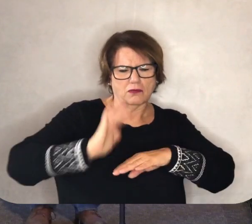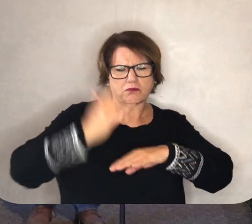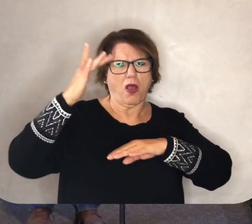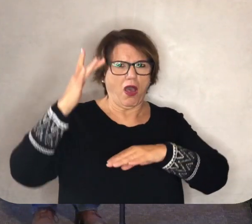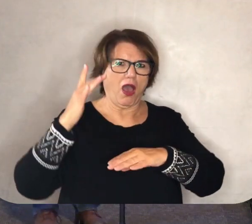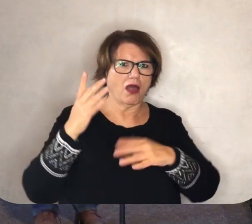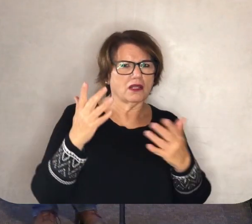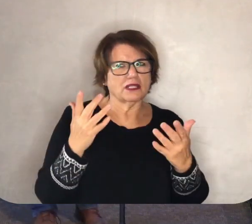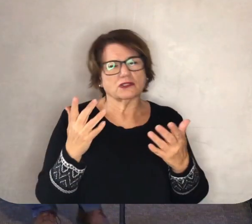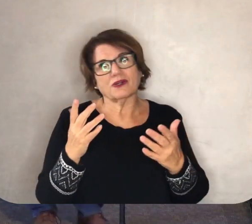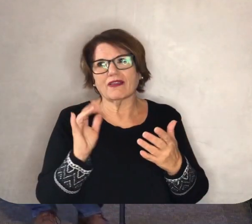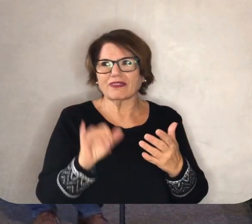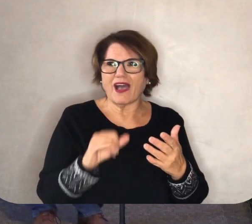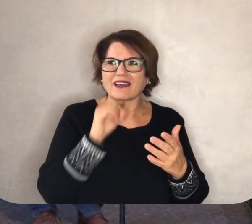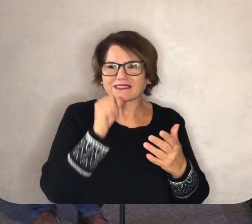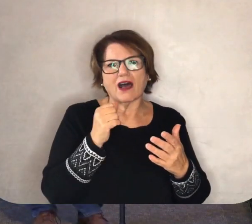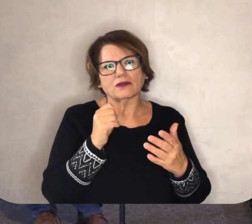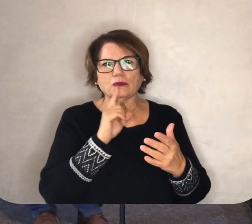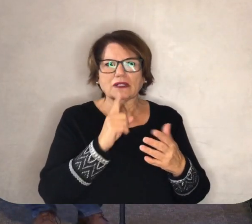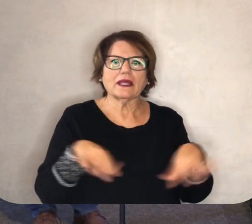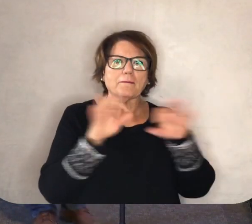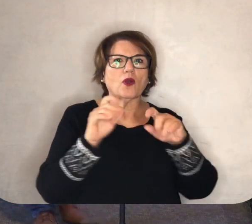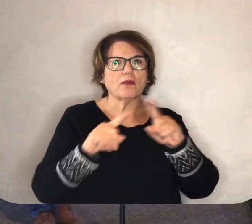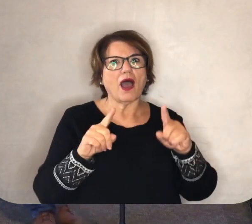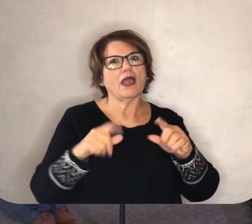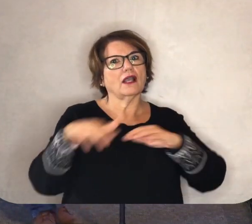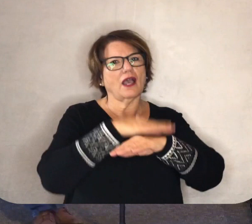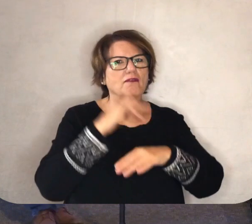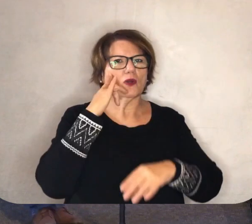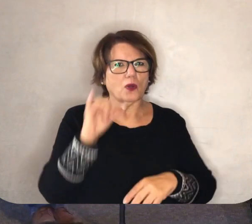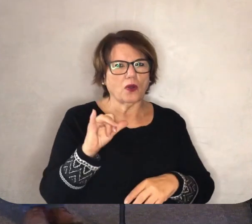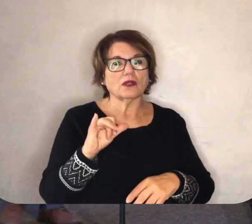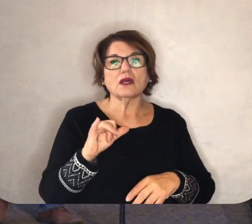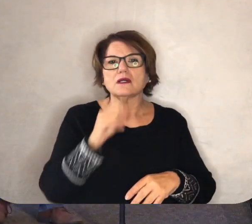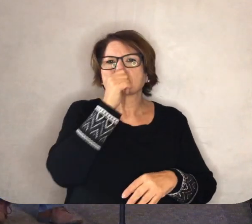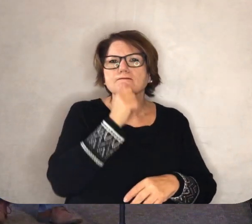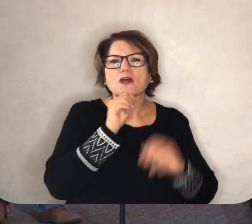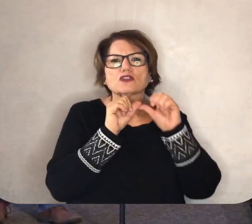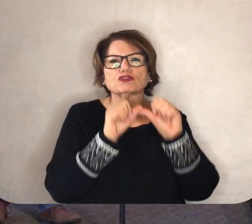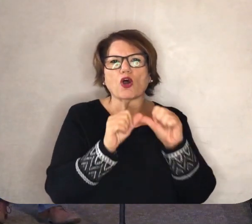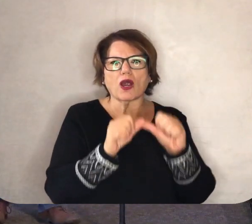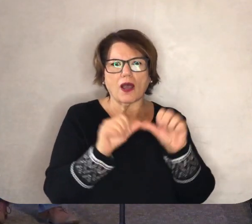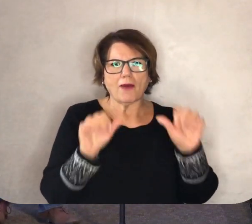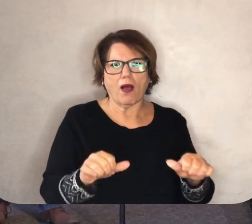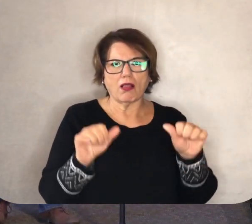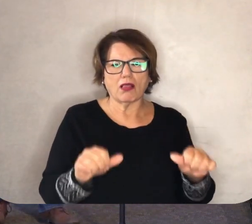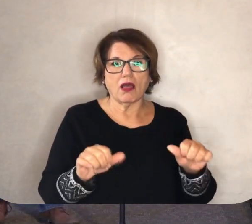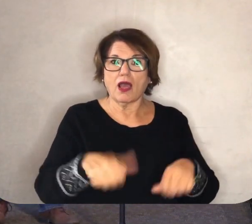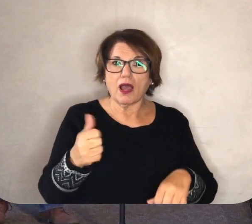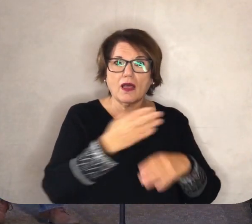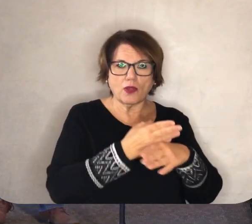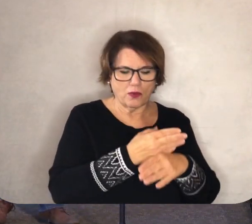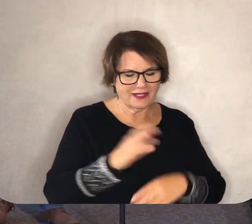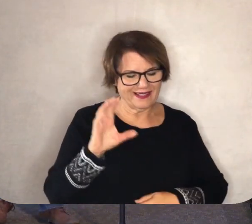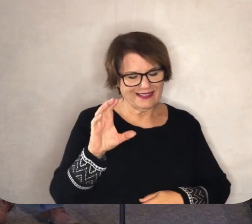important because the whole thing is going to be covered with gold. It's also durable. But there are other woods like cedar